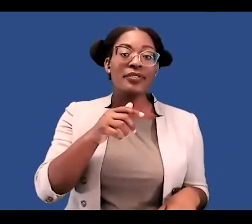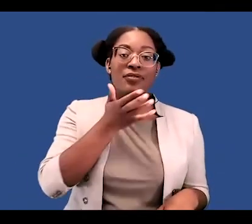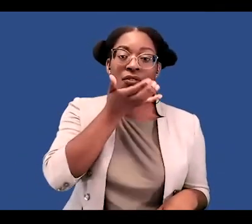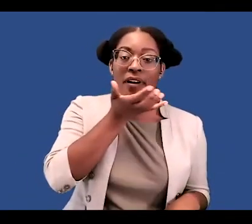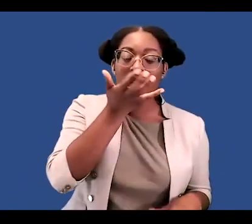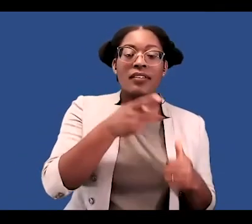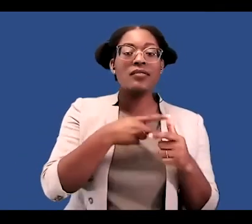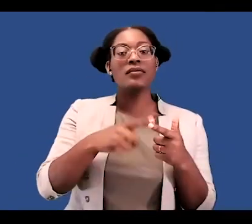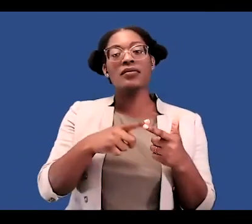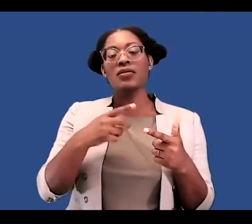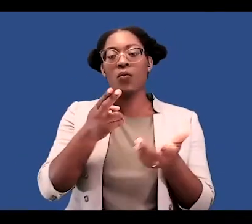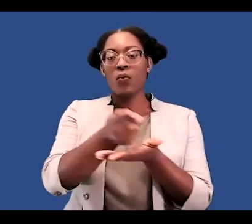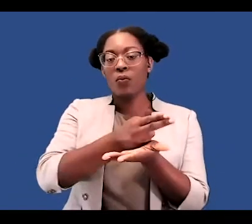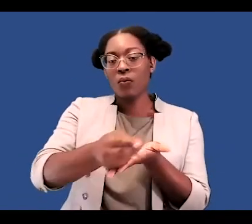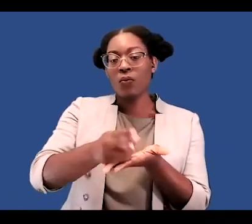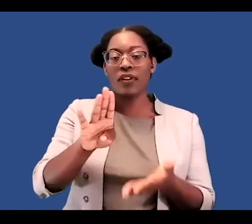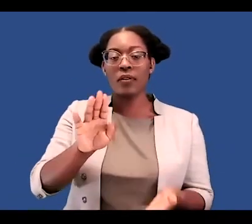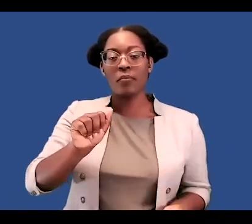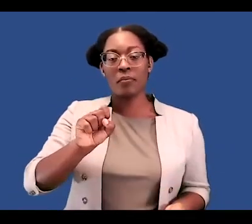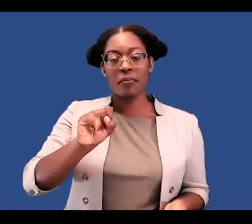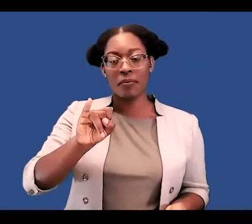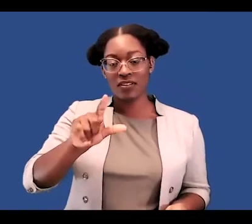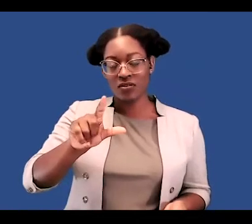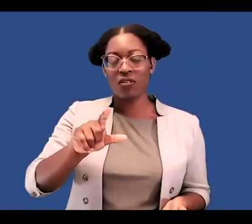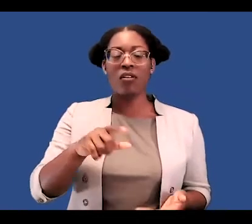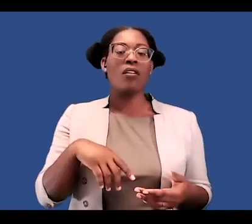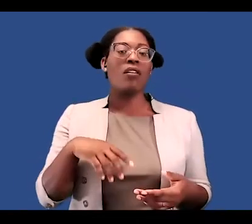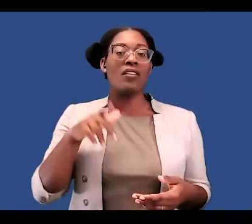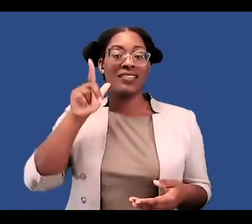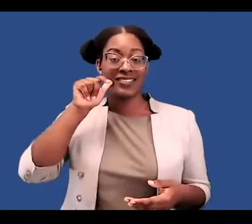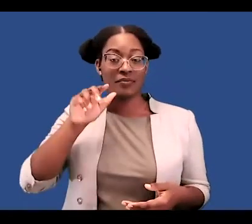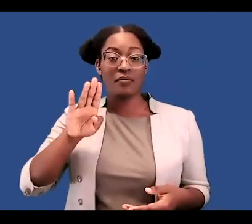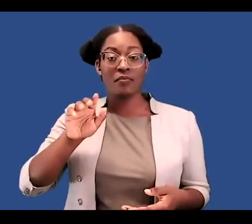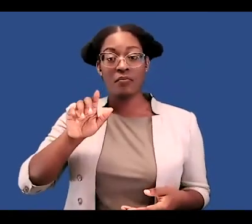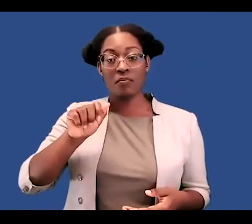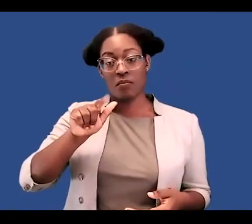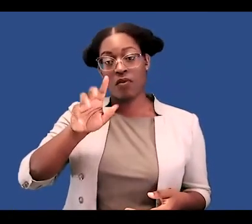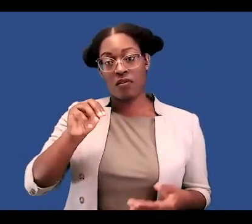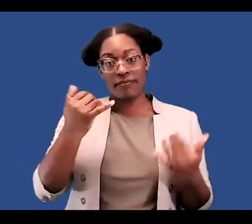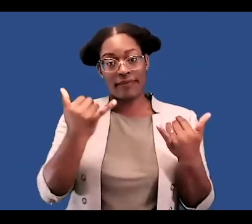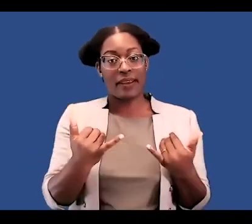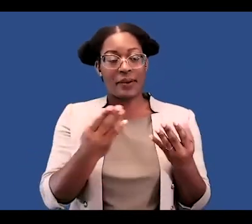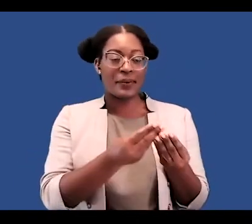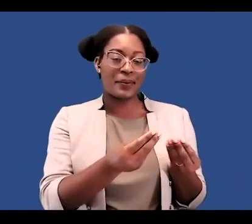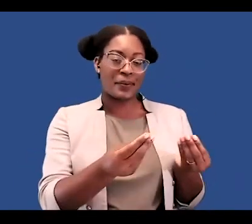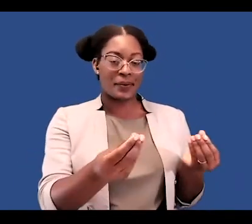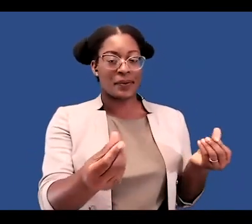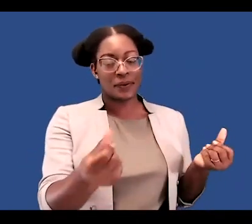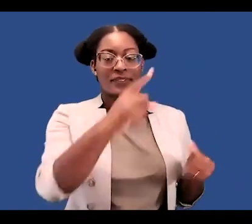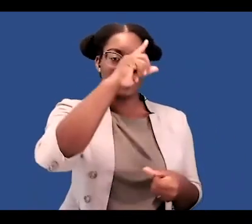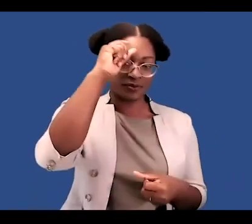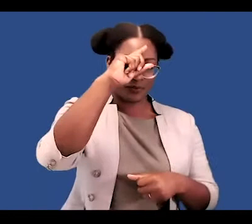these sticks here that basically looks like blades of grass, they are on their way out, meaning they've served their purpose for the summer